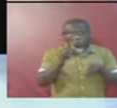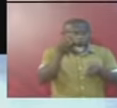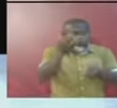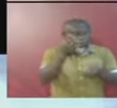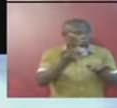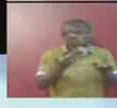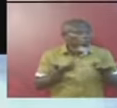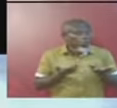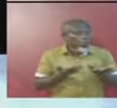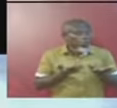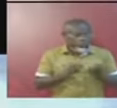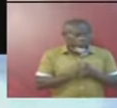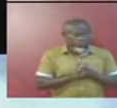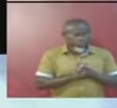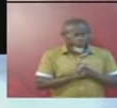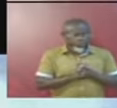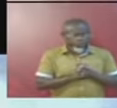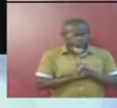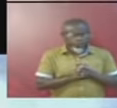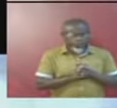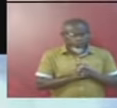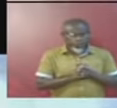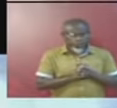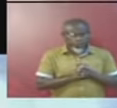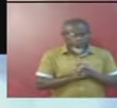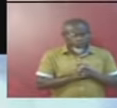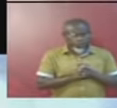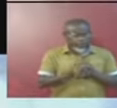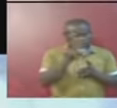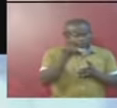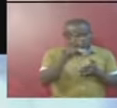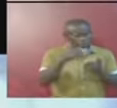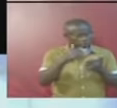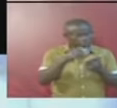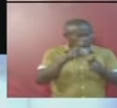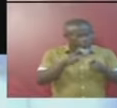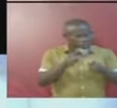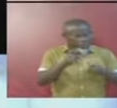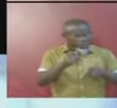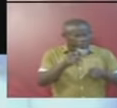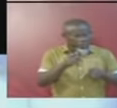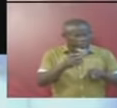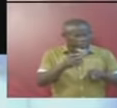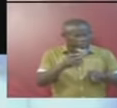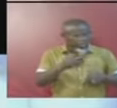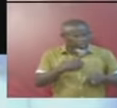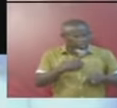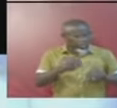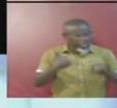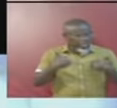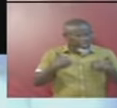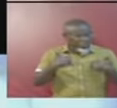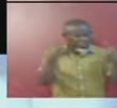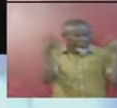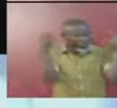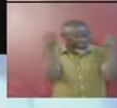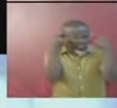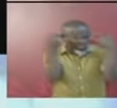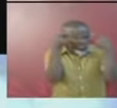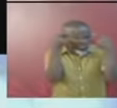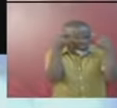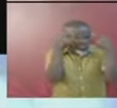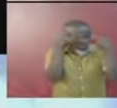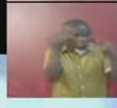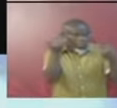to complain about headaches that they believe to be linked to prolonged use of digital devices